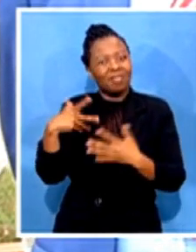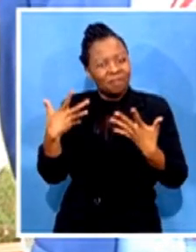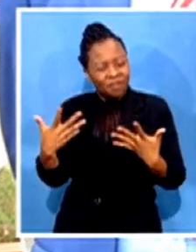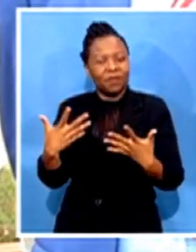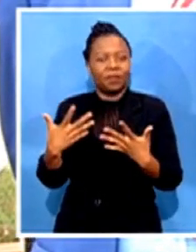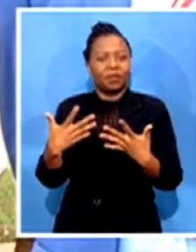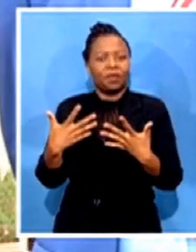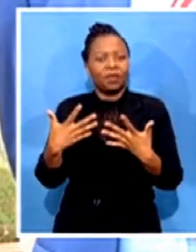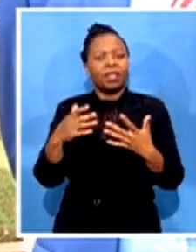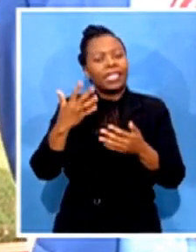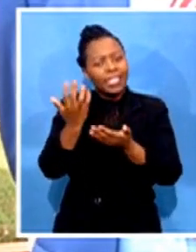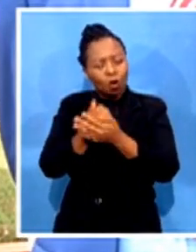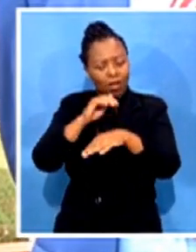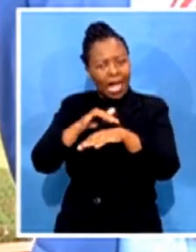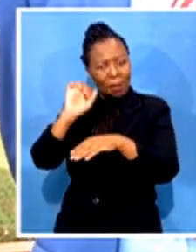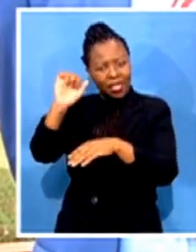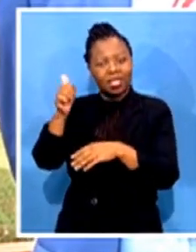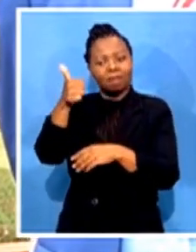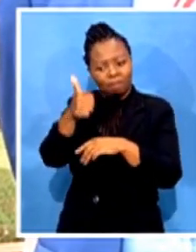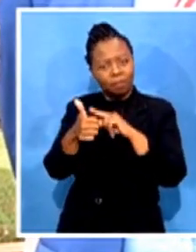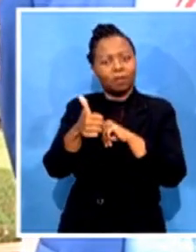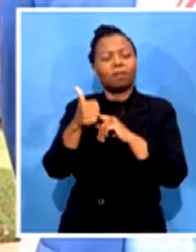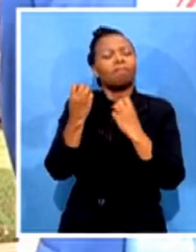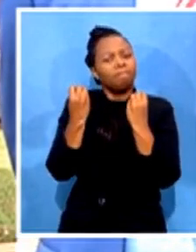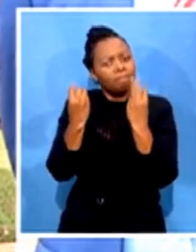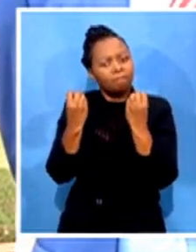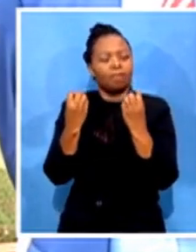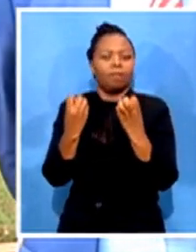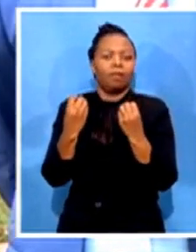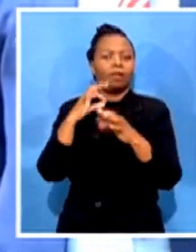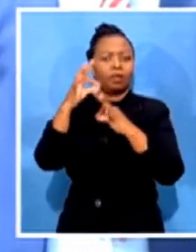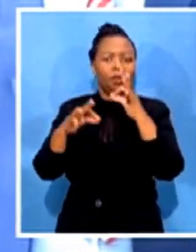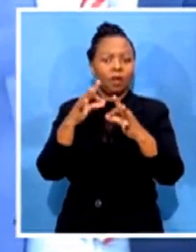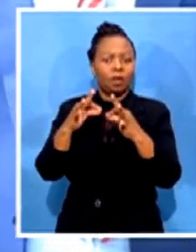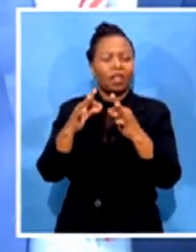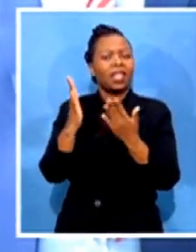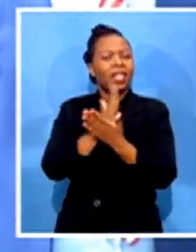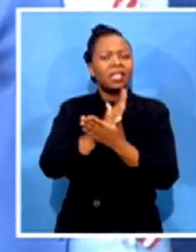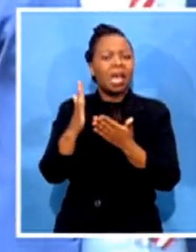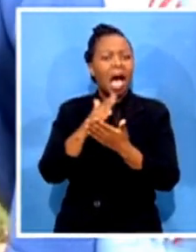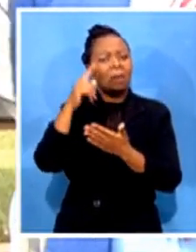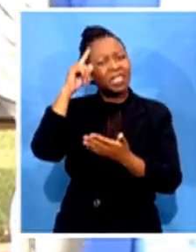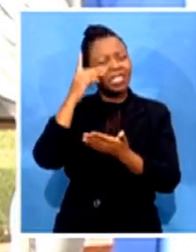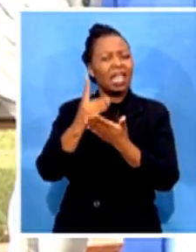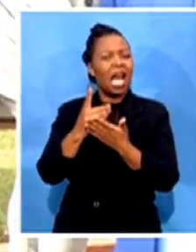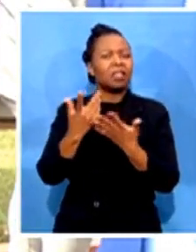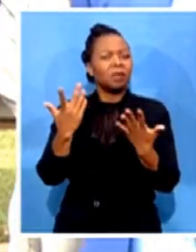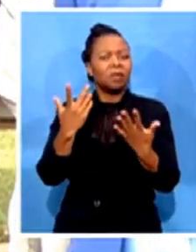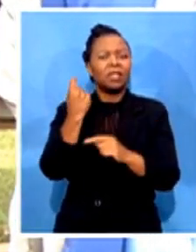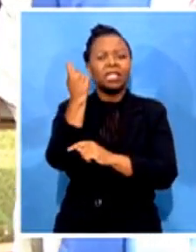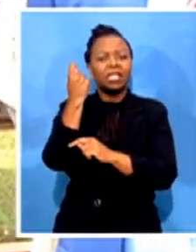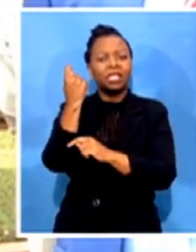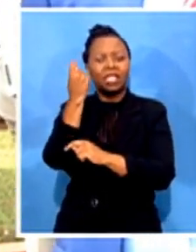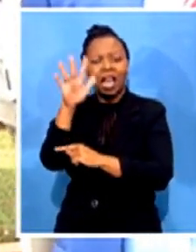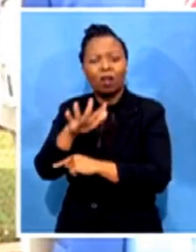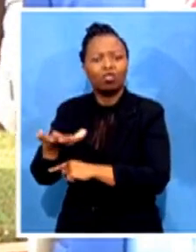those who continue to converge. Either in townships or rural areas, they will continue to play soccer and do